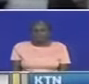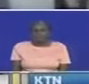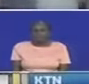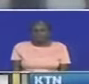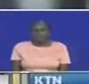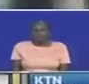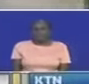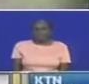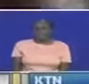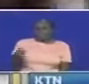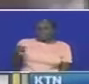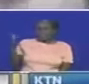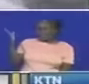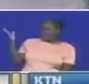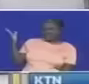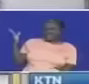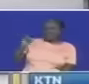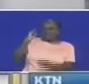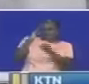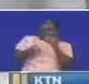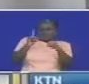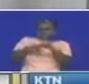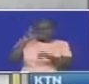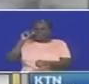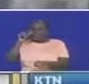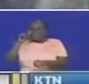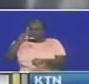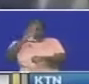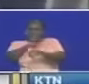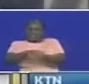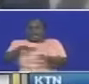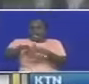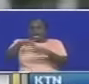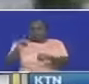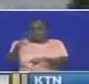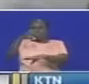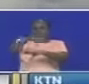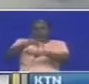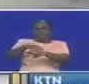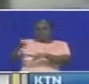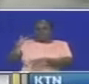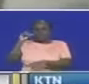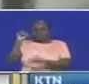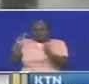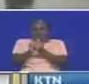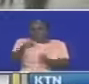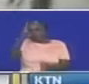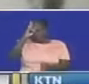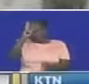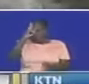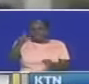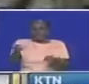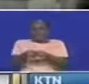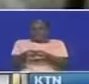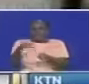This is the last known footage of Hemed being hauled off out of Masjid Musa by armed police and the